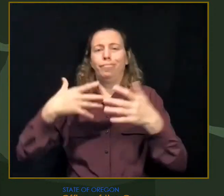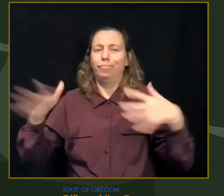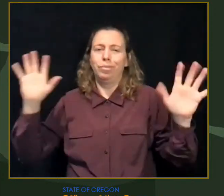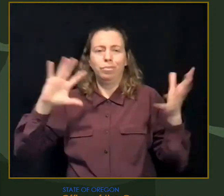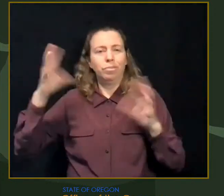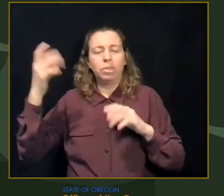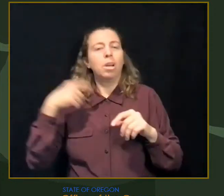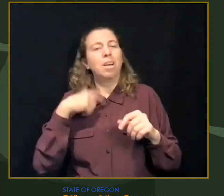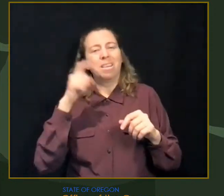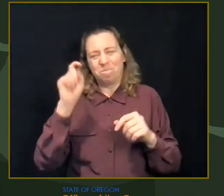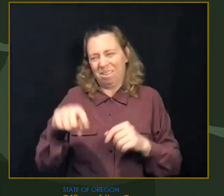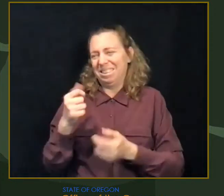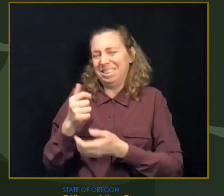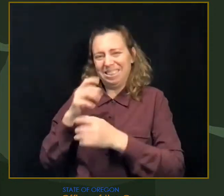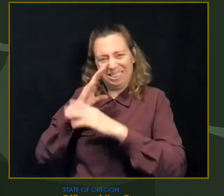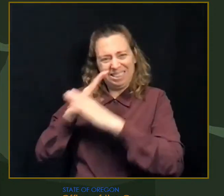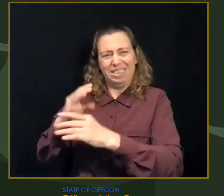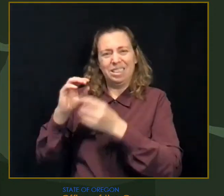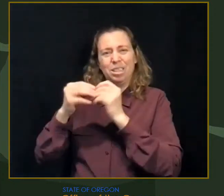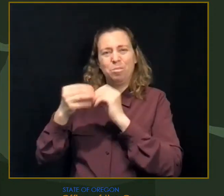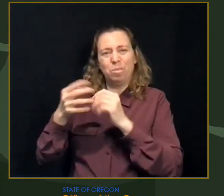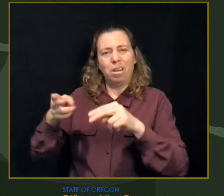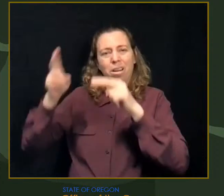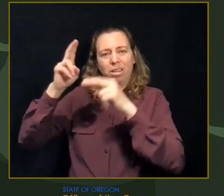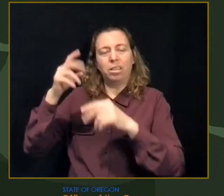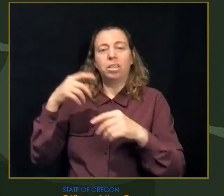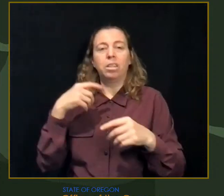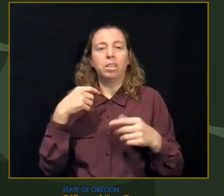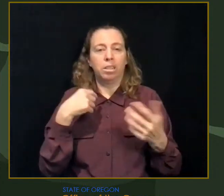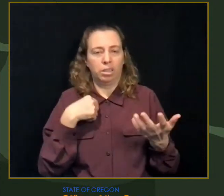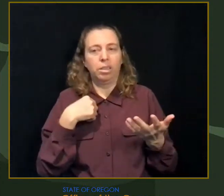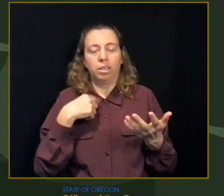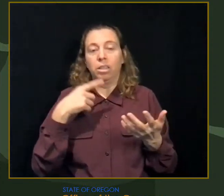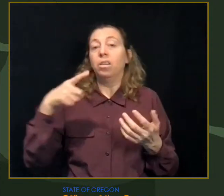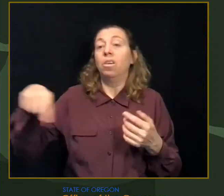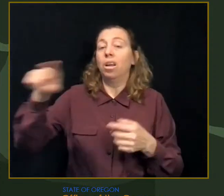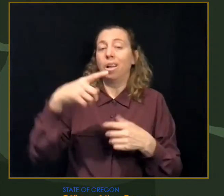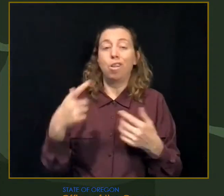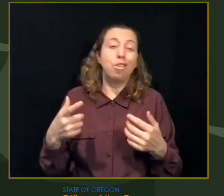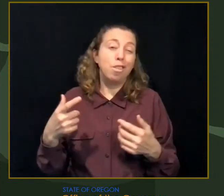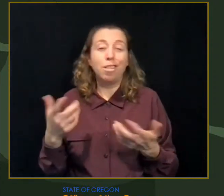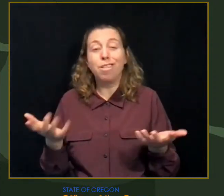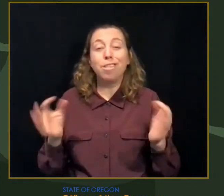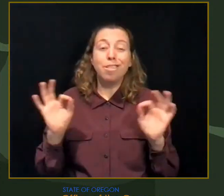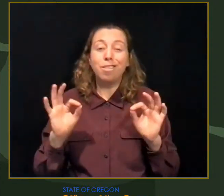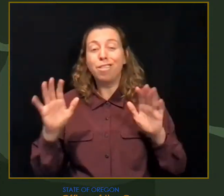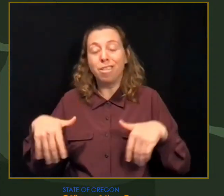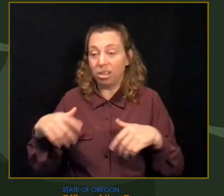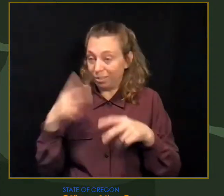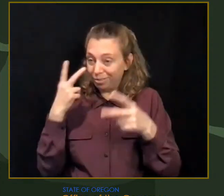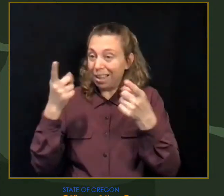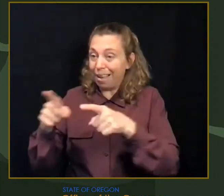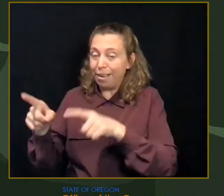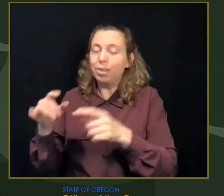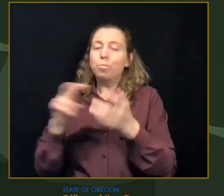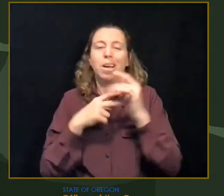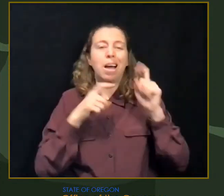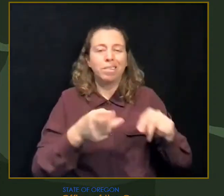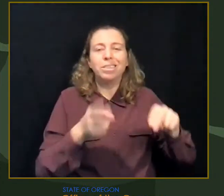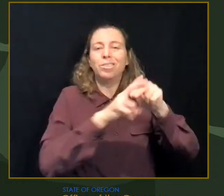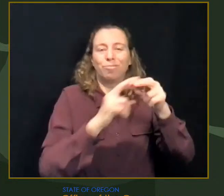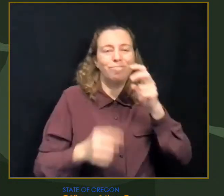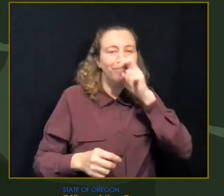more restrictive action. We put the metrics in place based on data and science. We're following